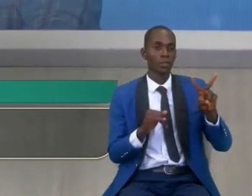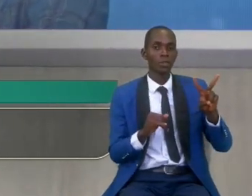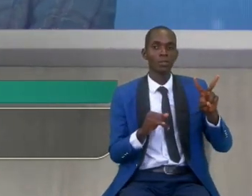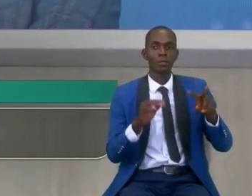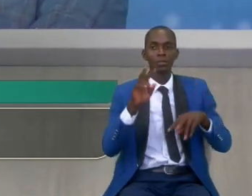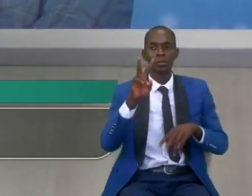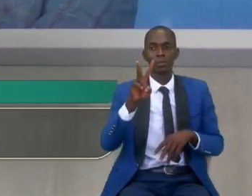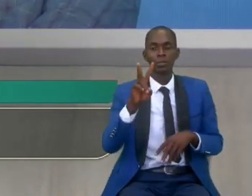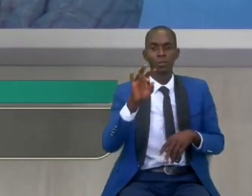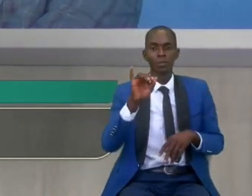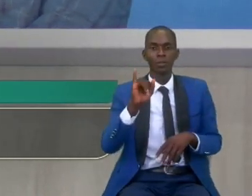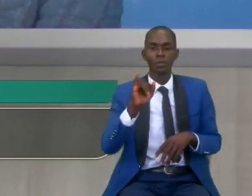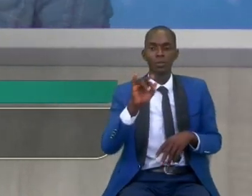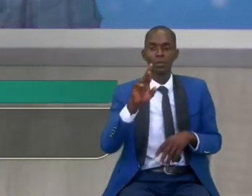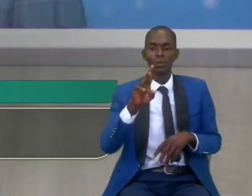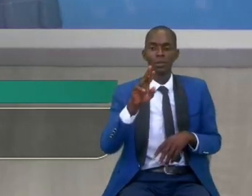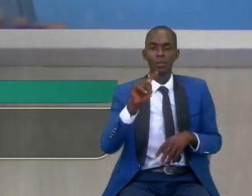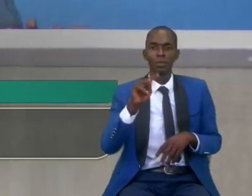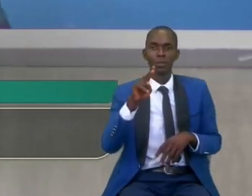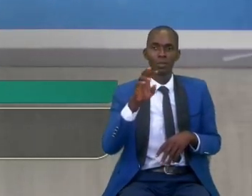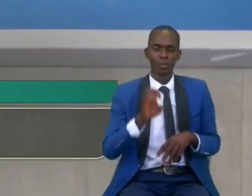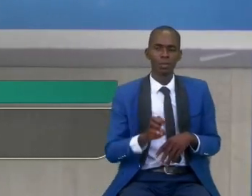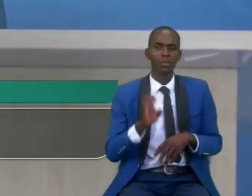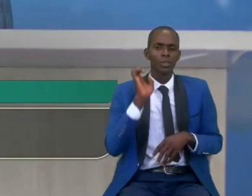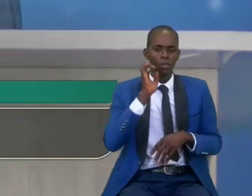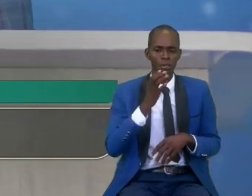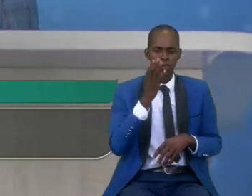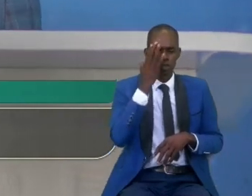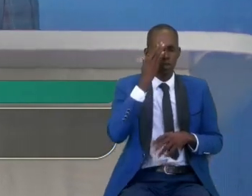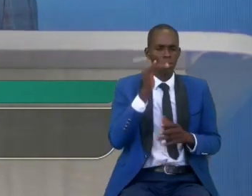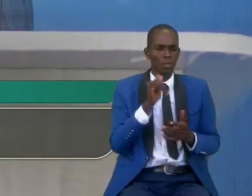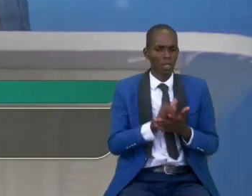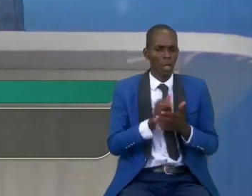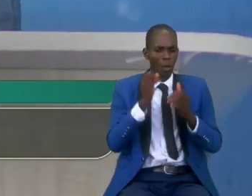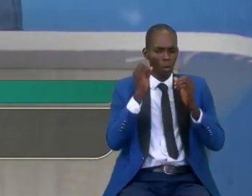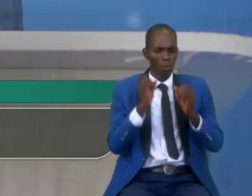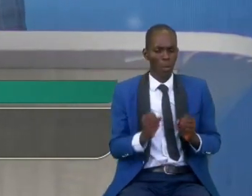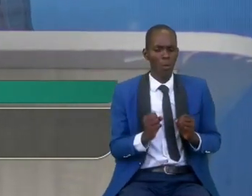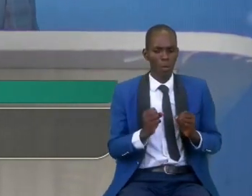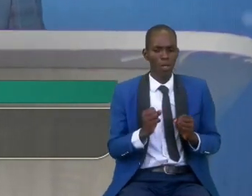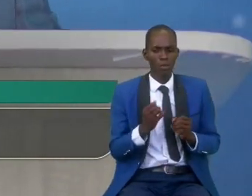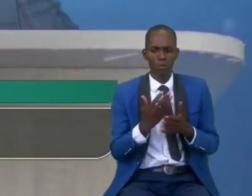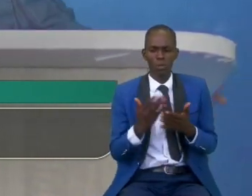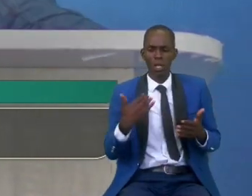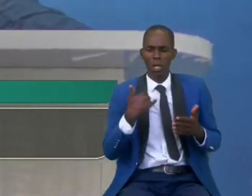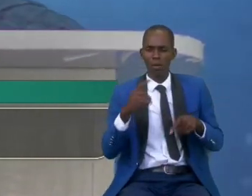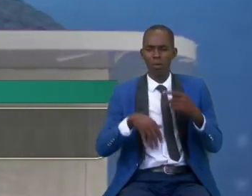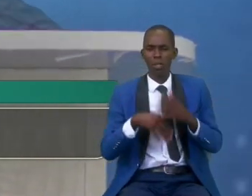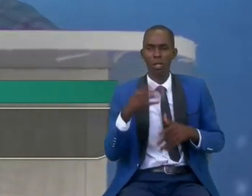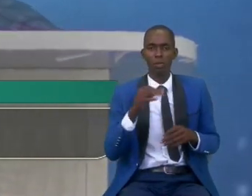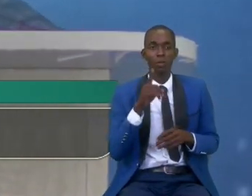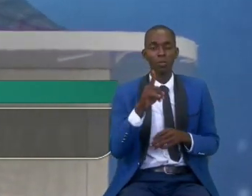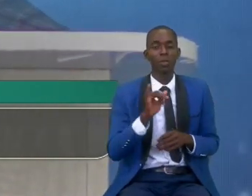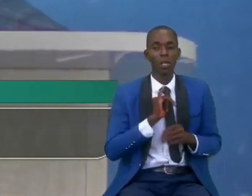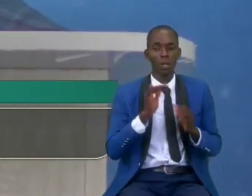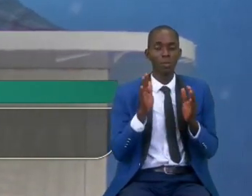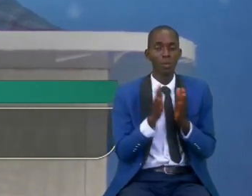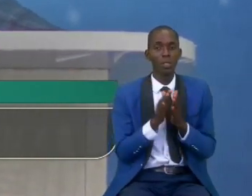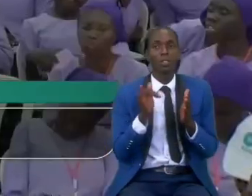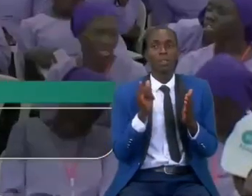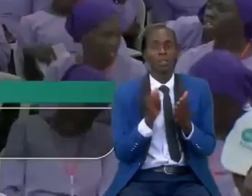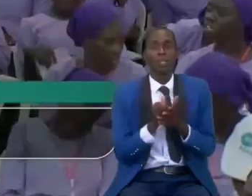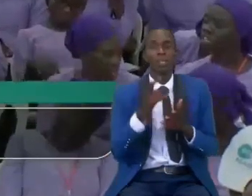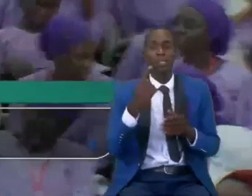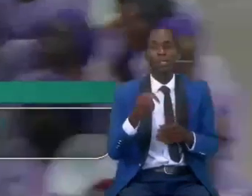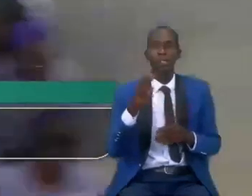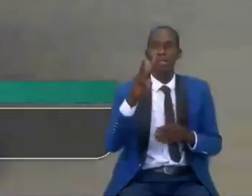of him. As we come now, the virtue of Christ replenished, always there, that virtue will come in your life